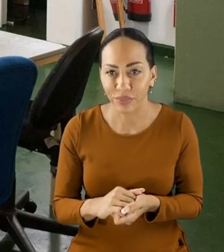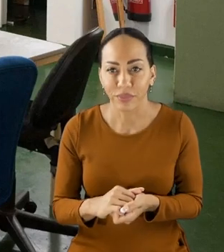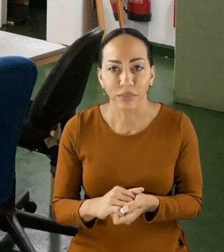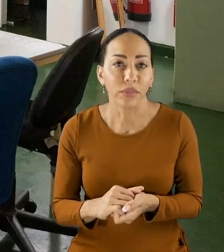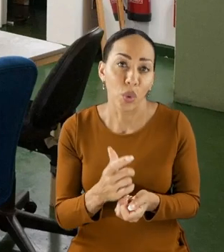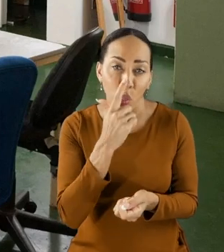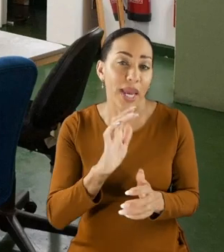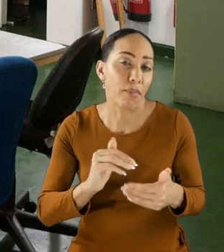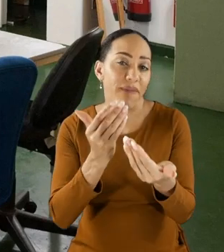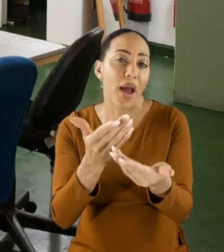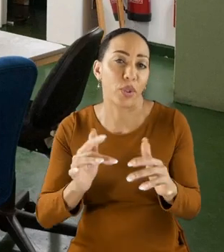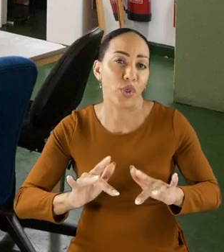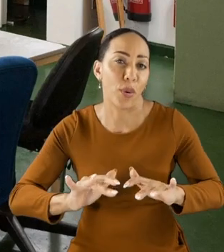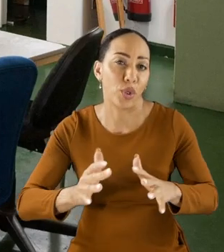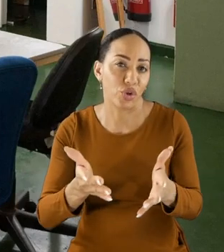that